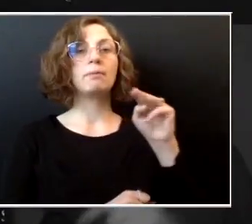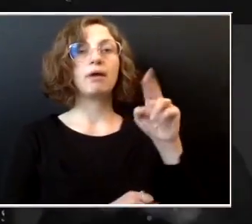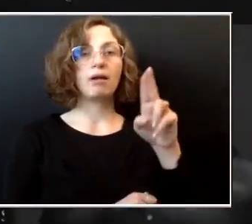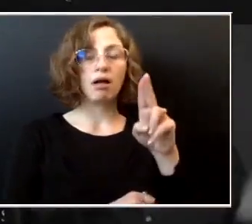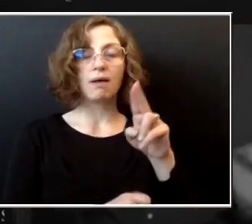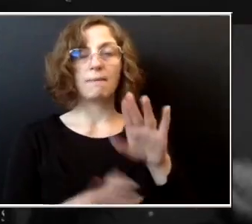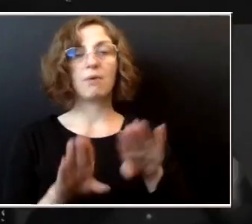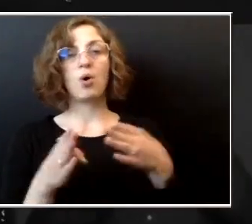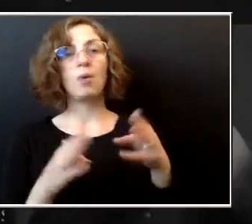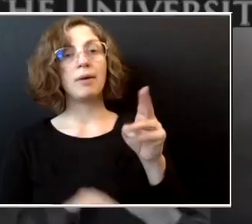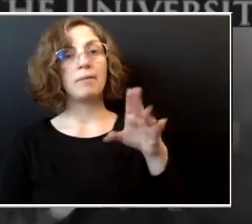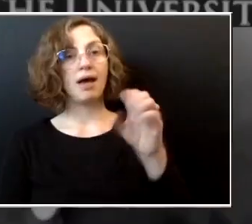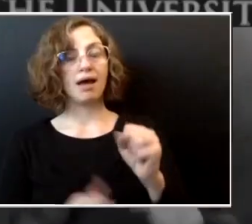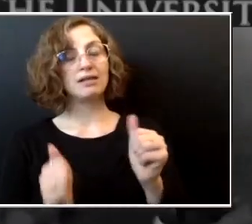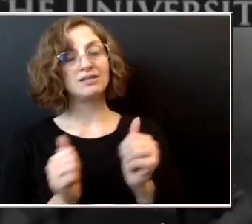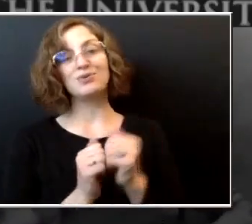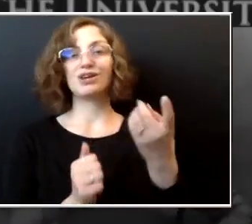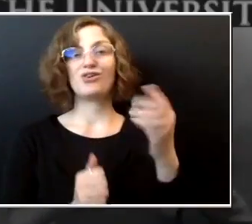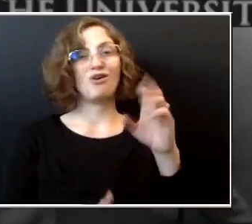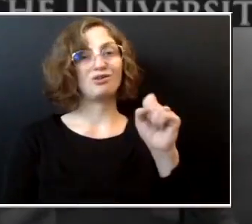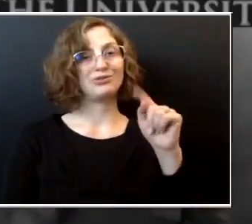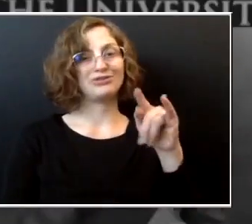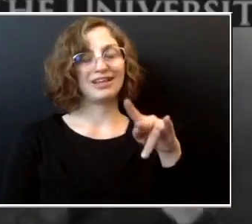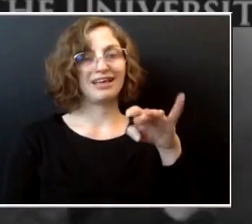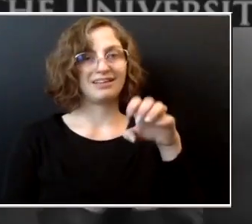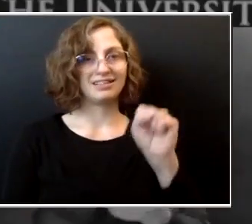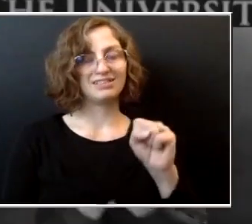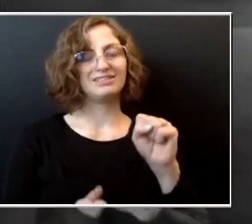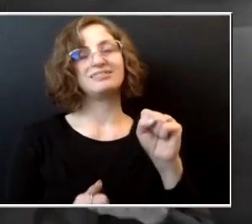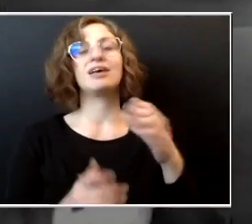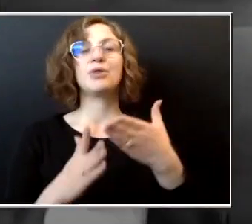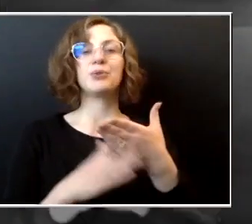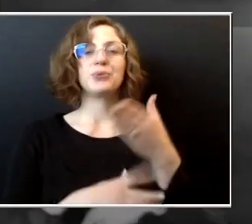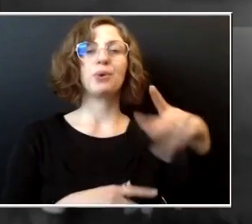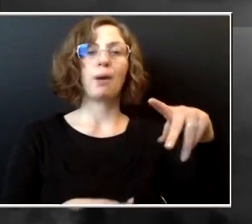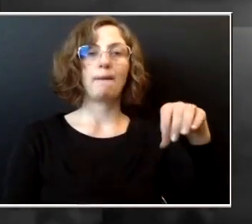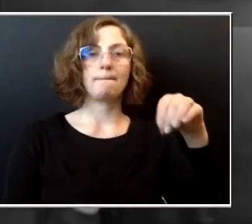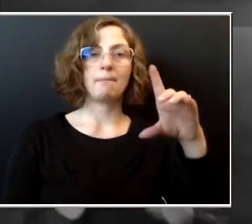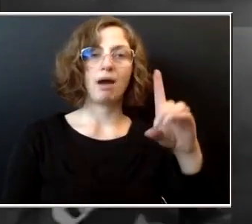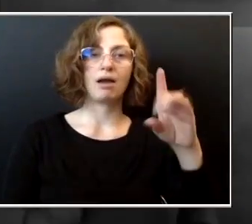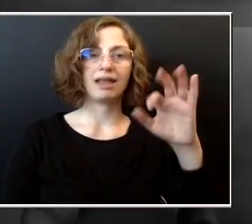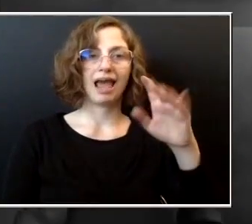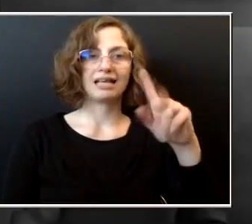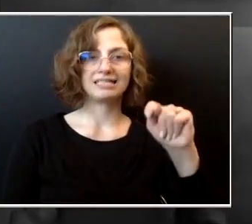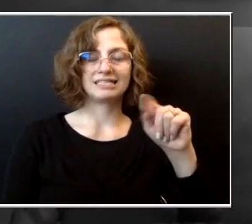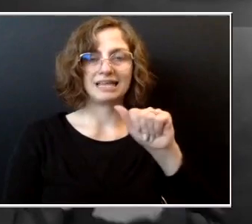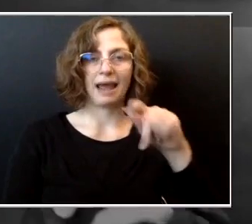mics with Dr. Stites podcast. Now everywhere podcasts are available.